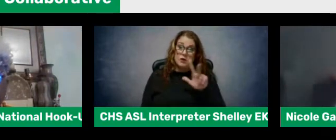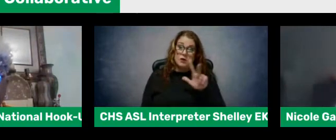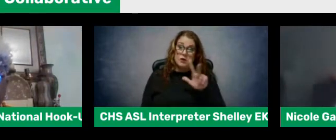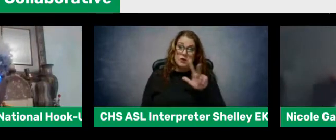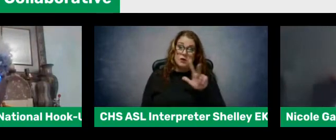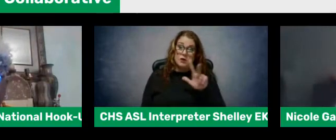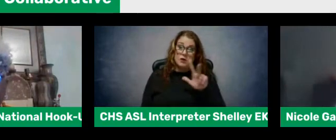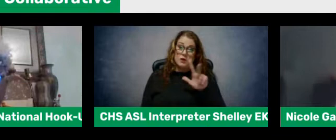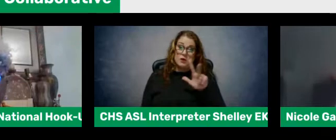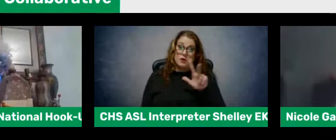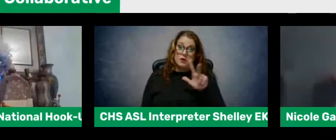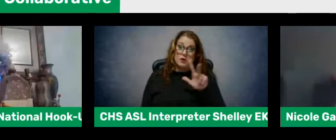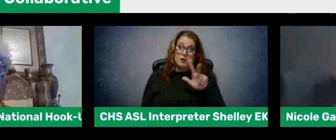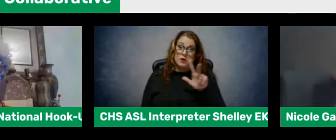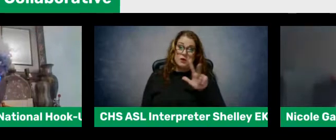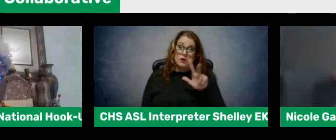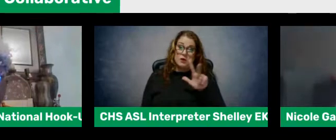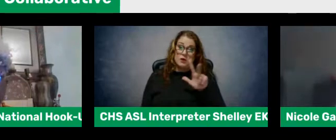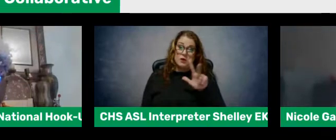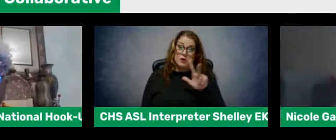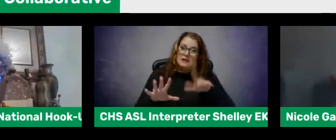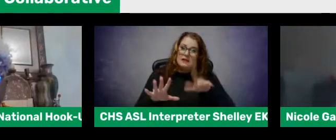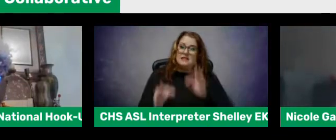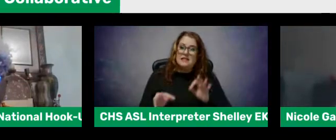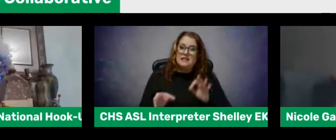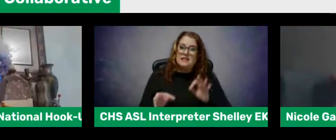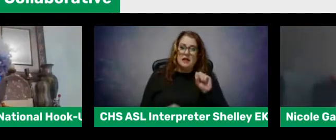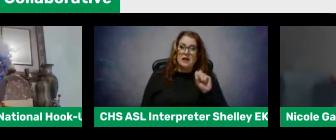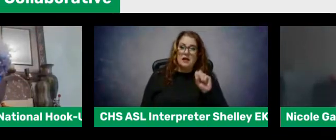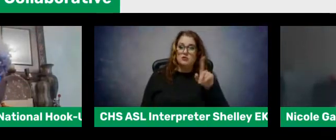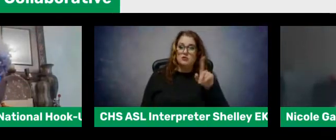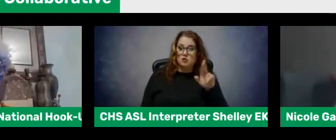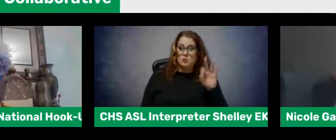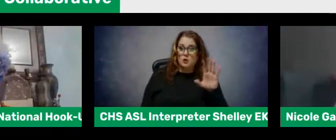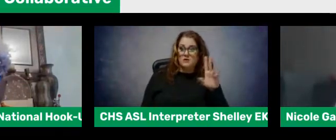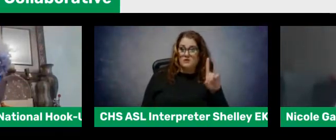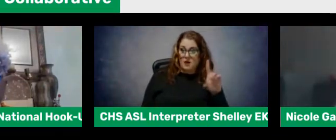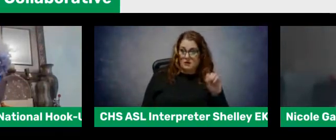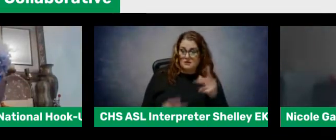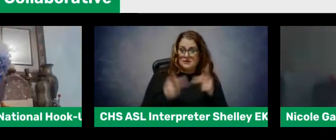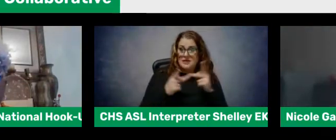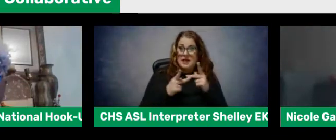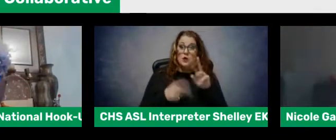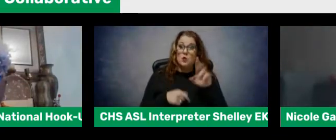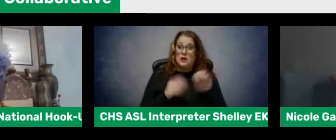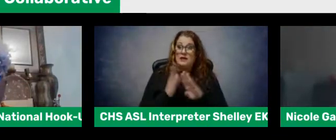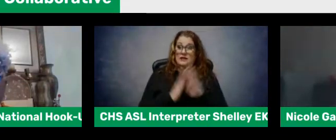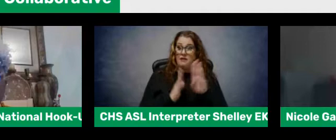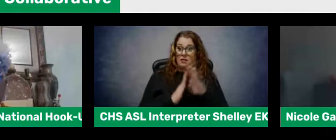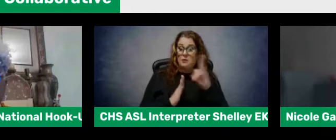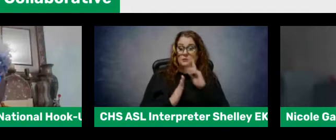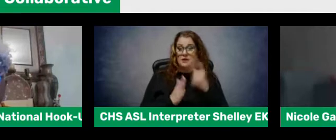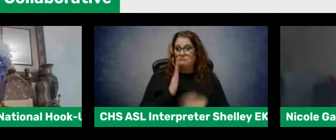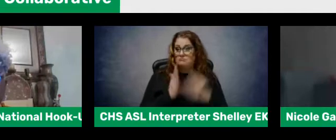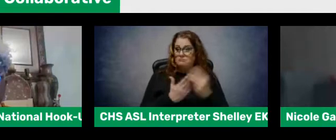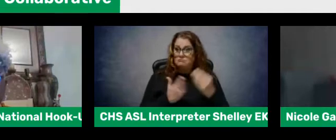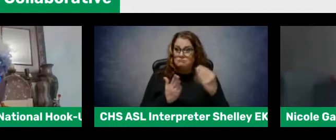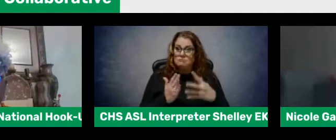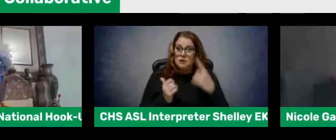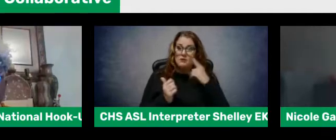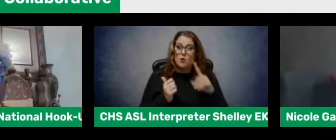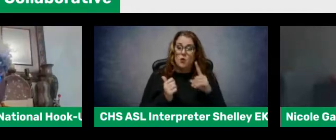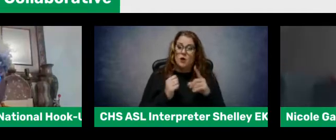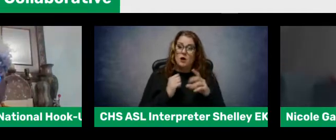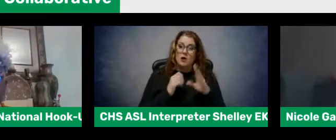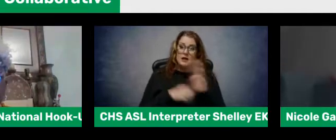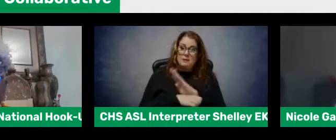was contaminated and deemed a Superfund site. So redevelopment would be costly for commercial